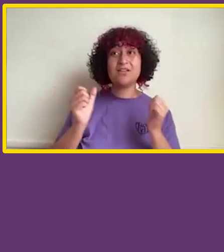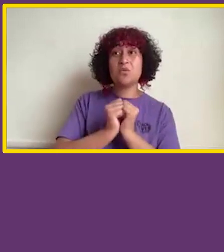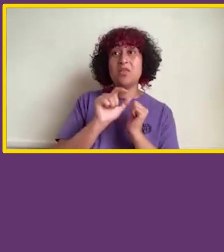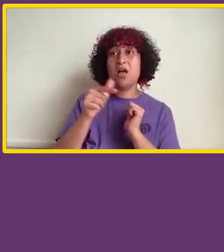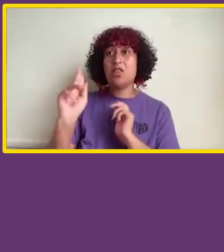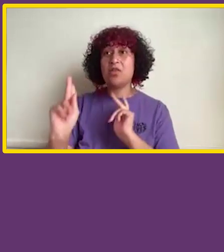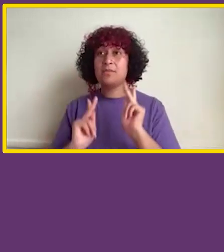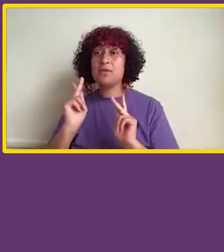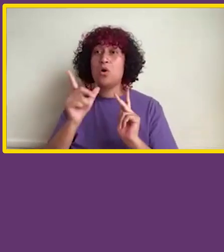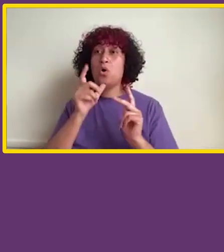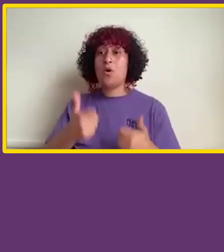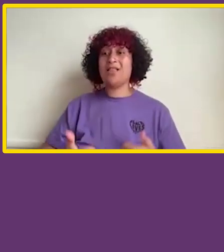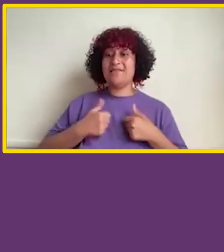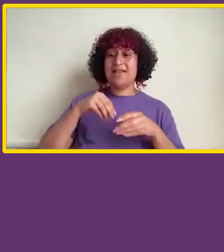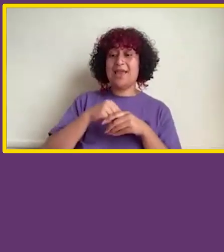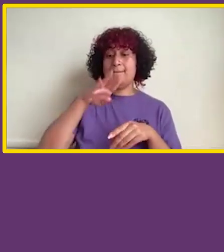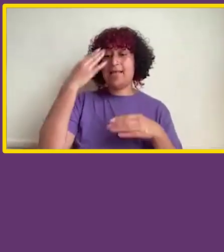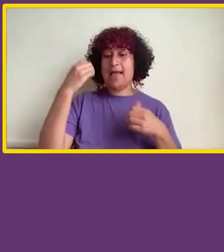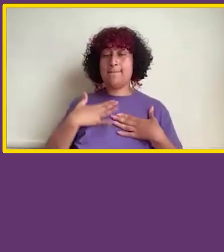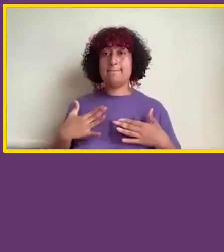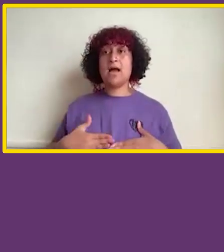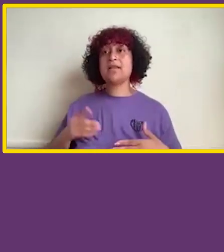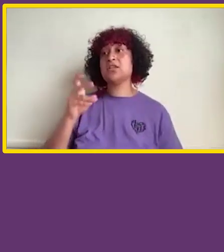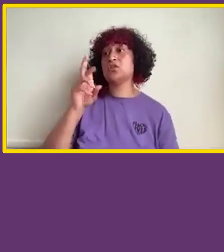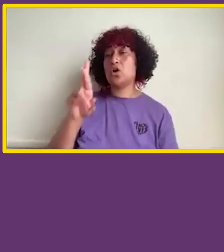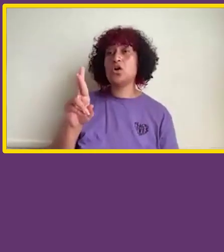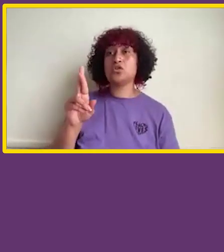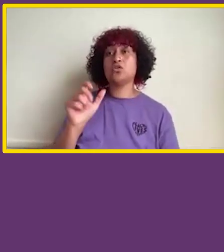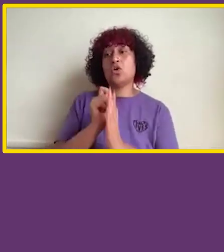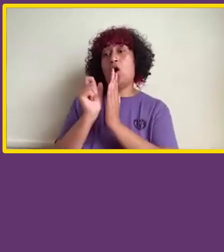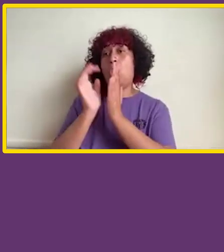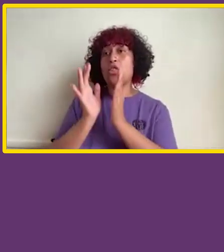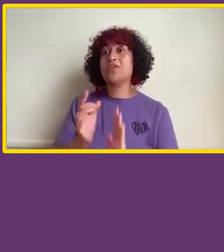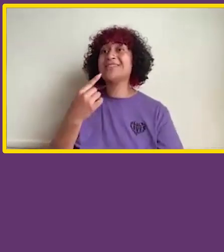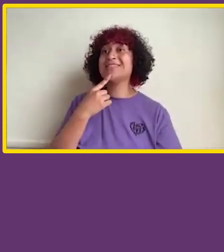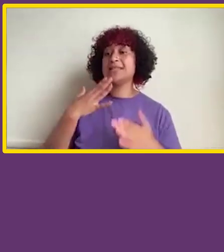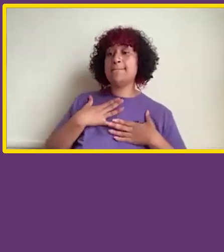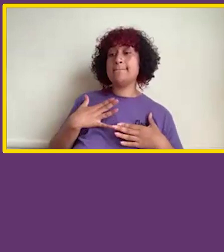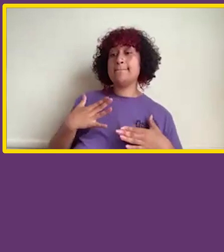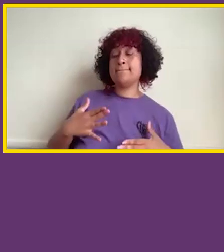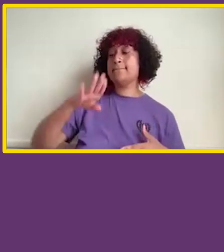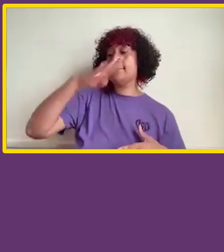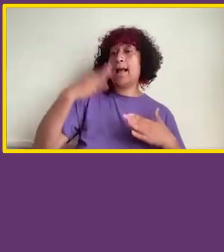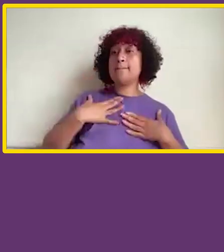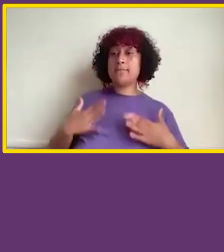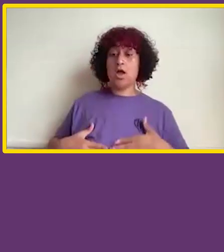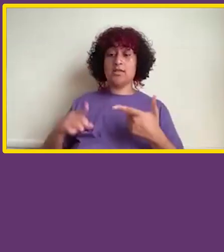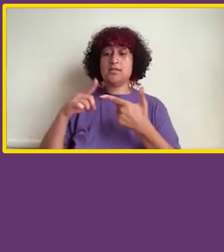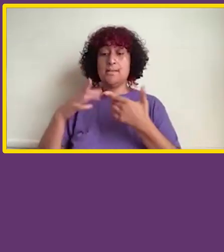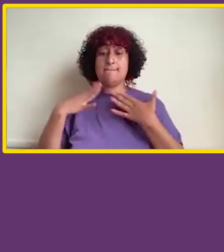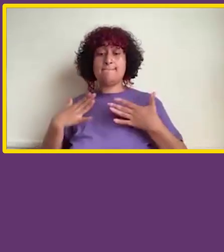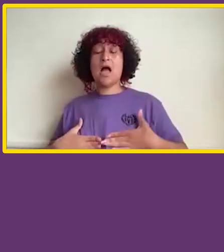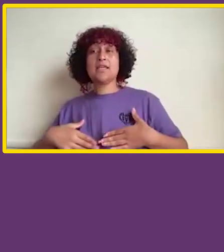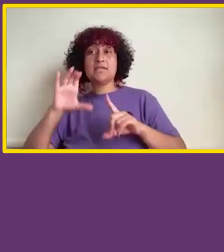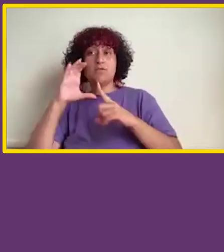people who are living in Black bodies. And Dr. Menakem refers to Black bodies, bodies of culture, white bodies, and police